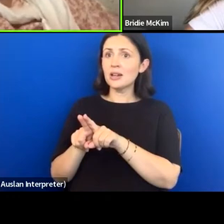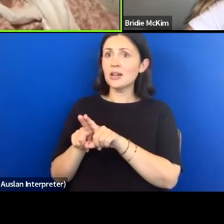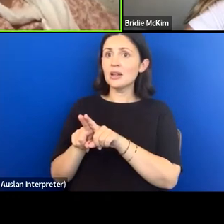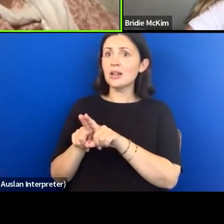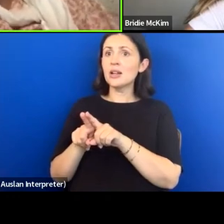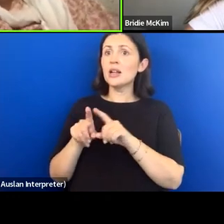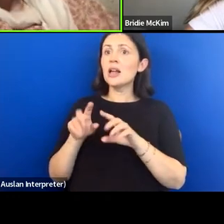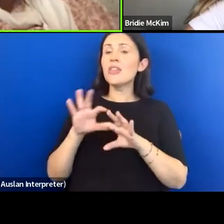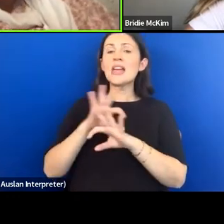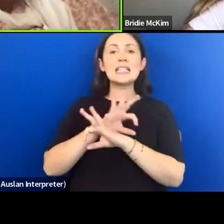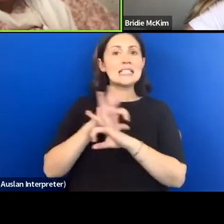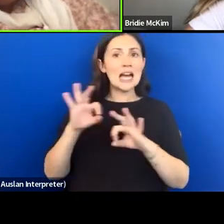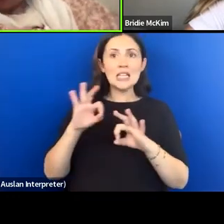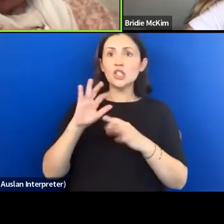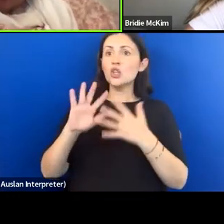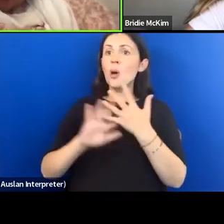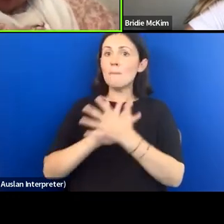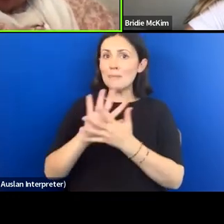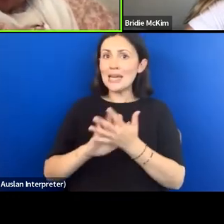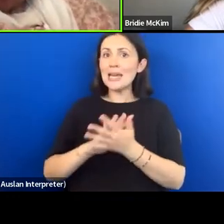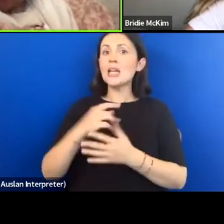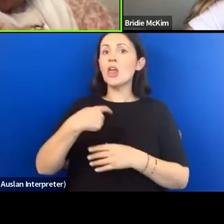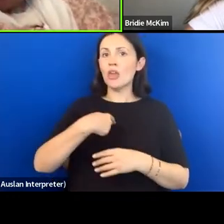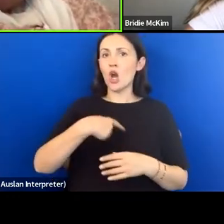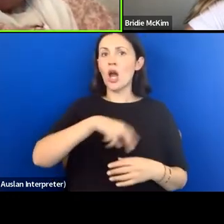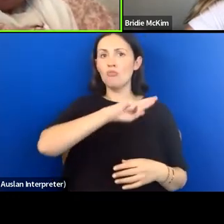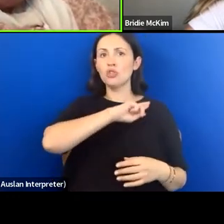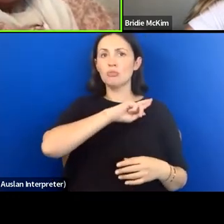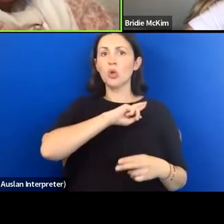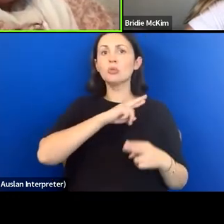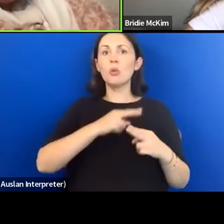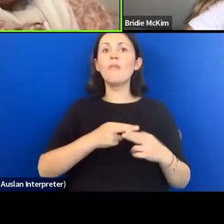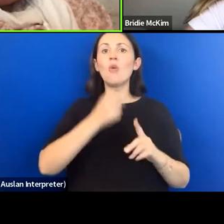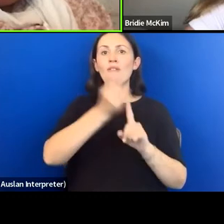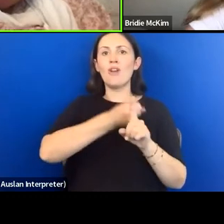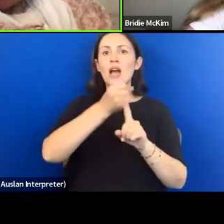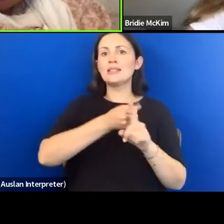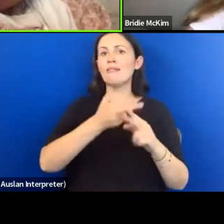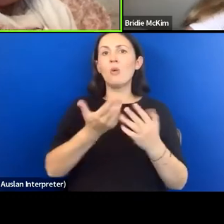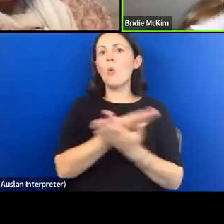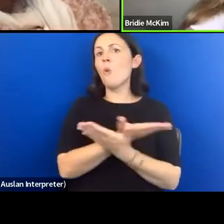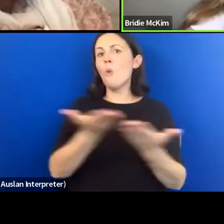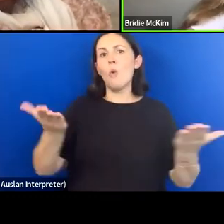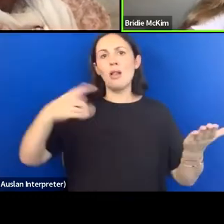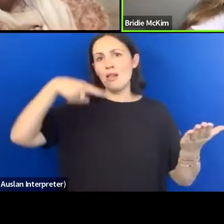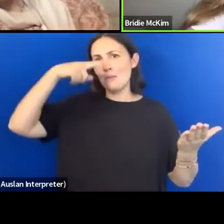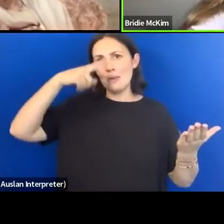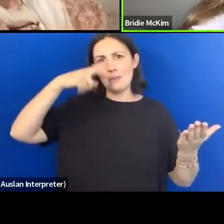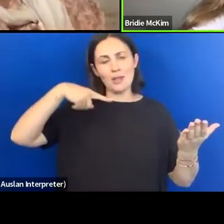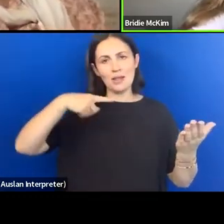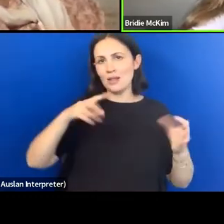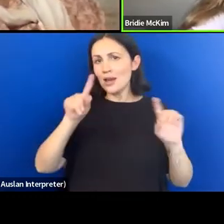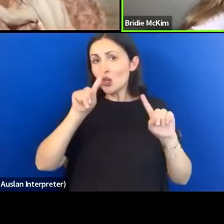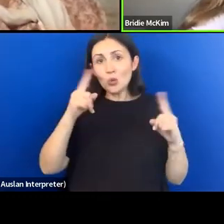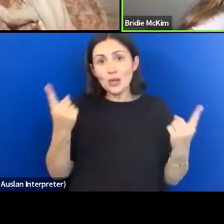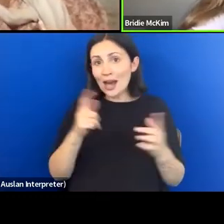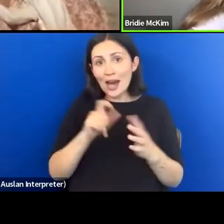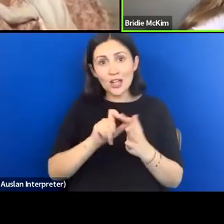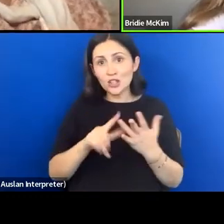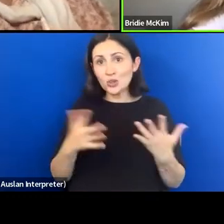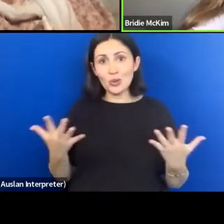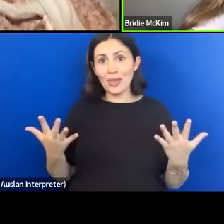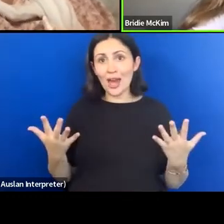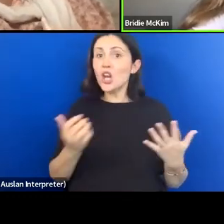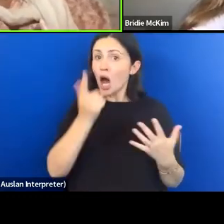mean that you bear the responsibility for everybody. There yeah, for sure. So much that you can